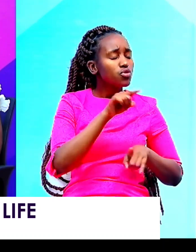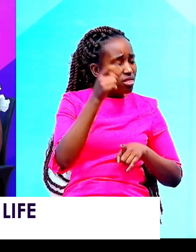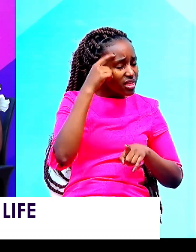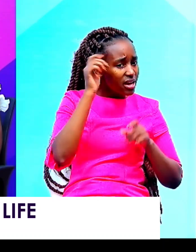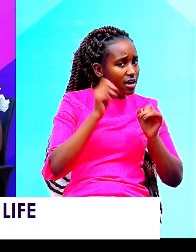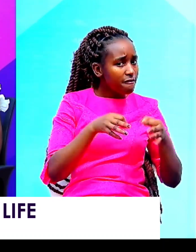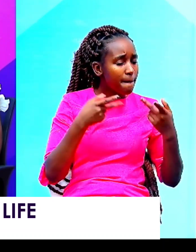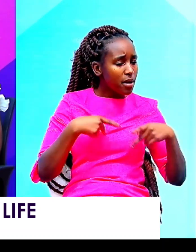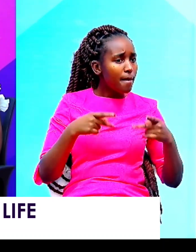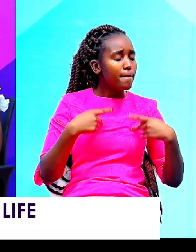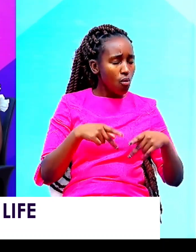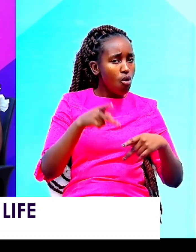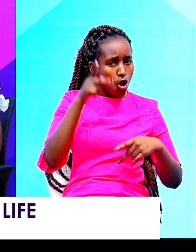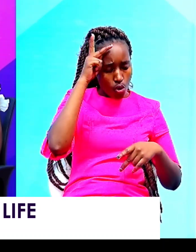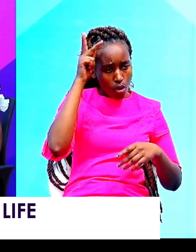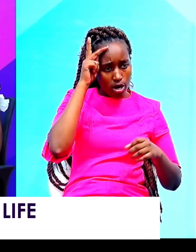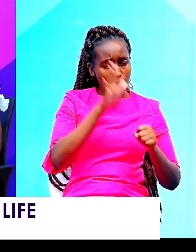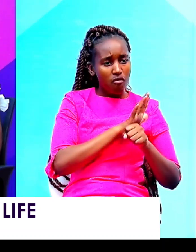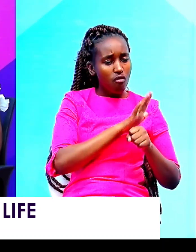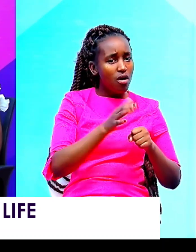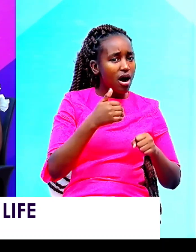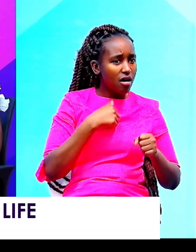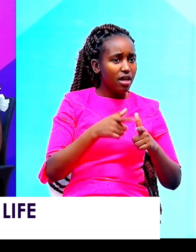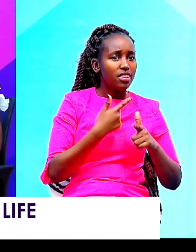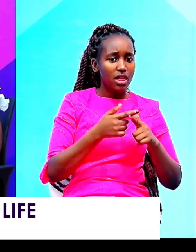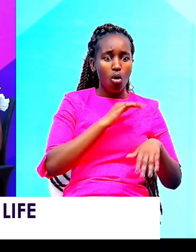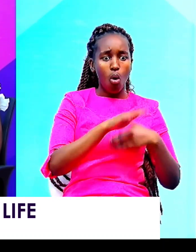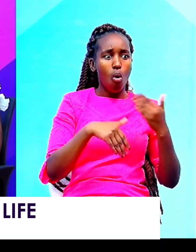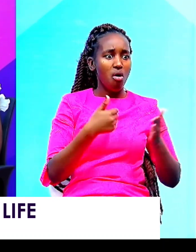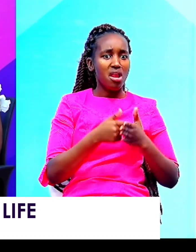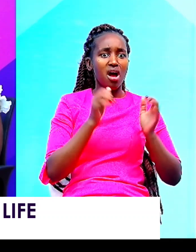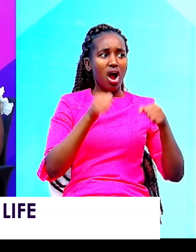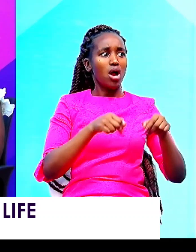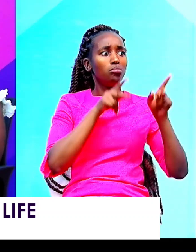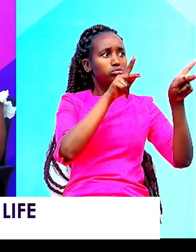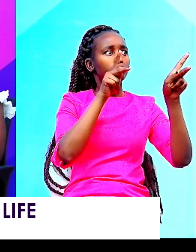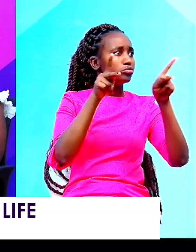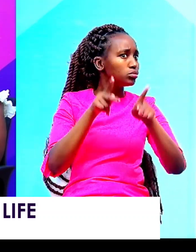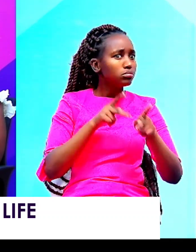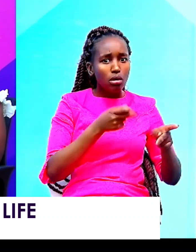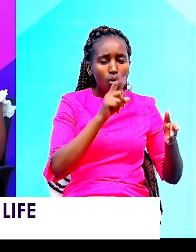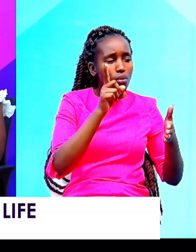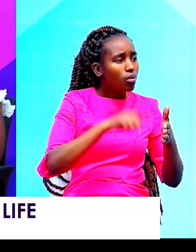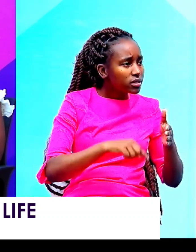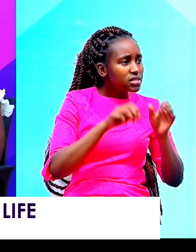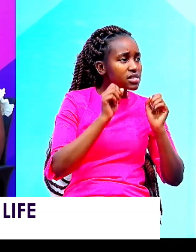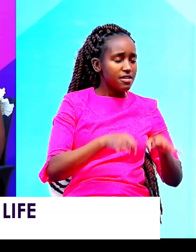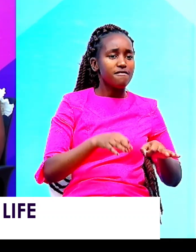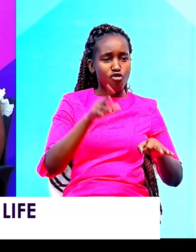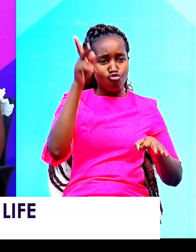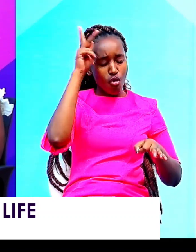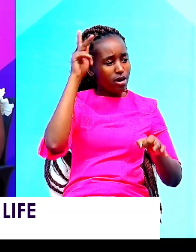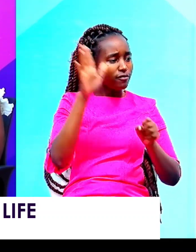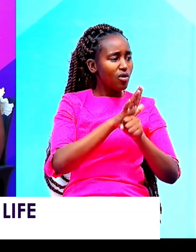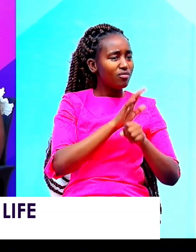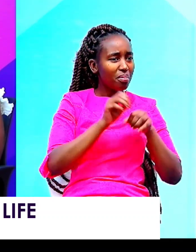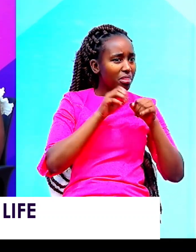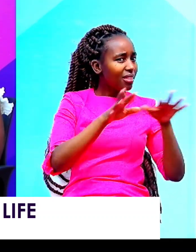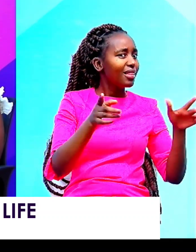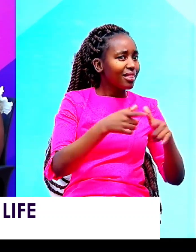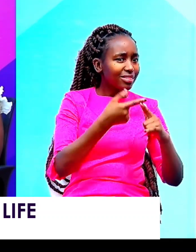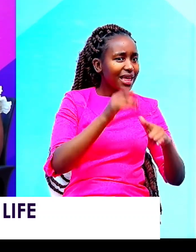Yes. then tunakuwa wote wajuaji? Which is okay. Too much enlightenment,